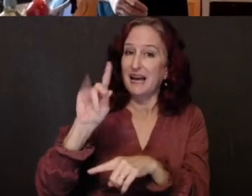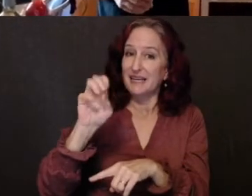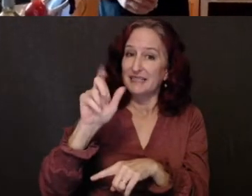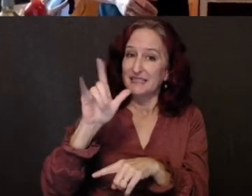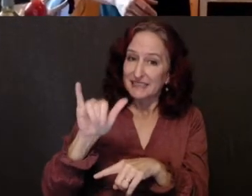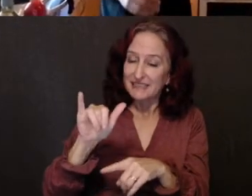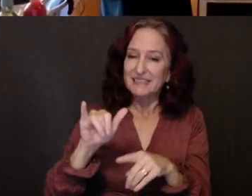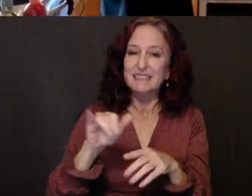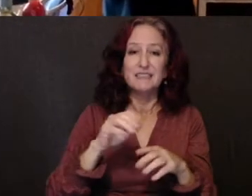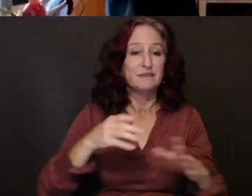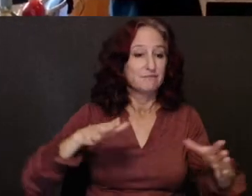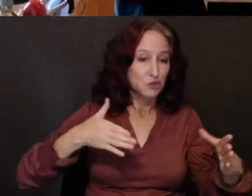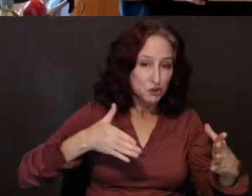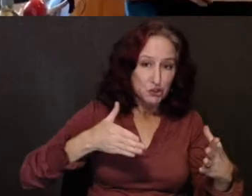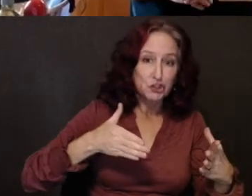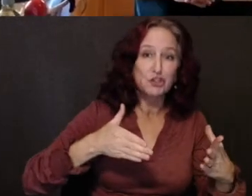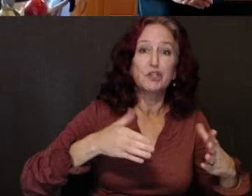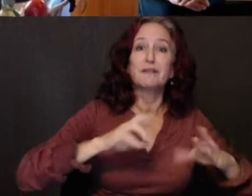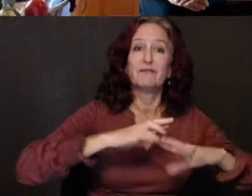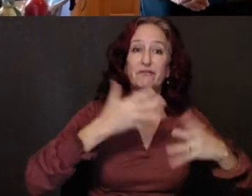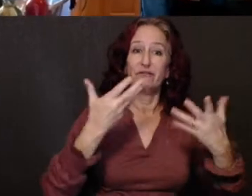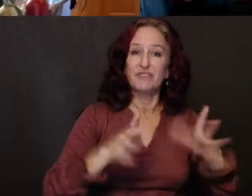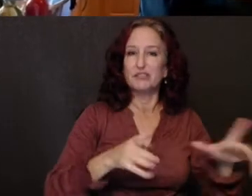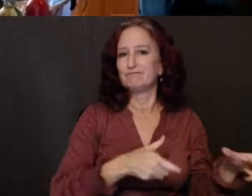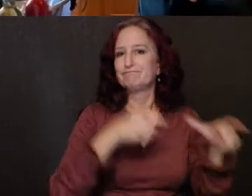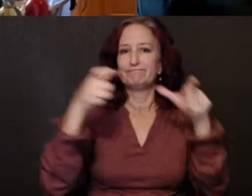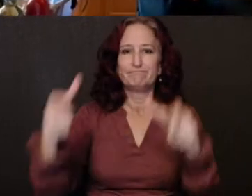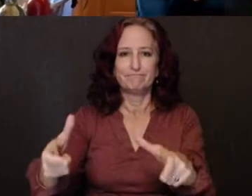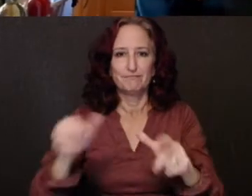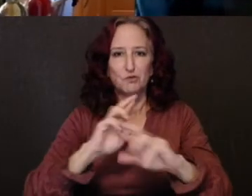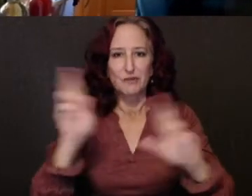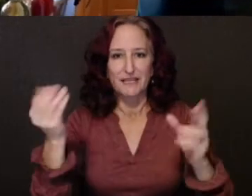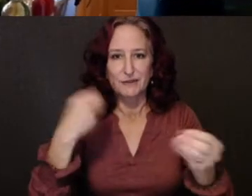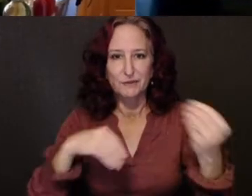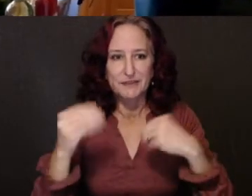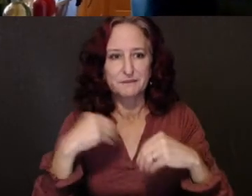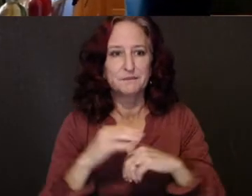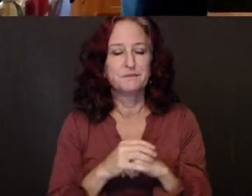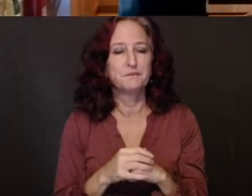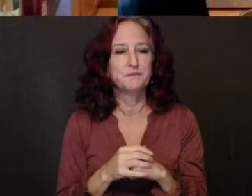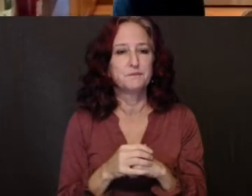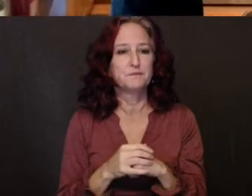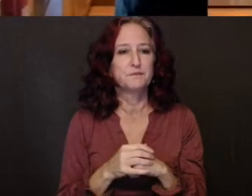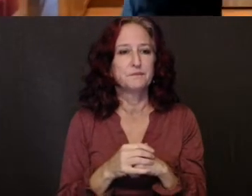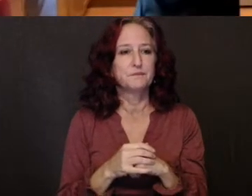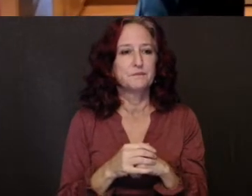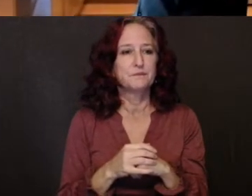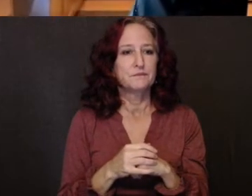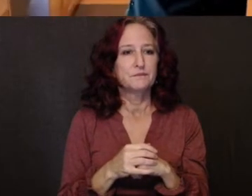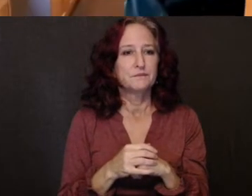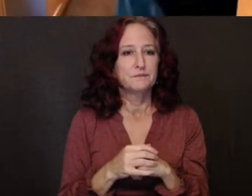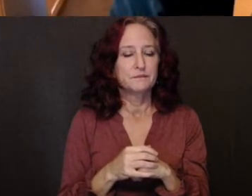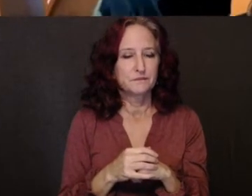But yeah, when you do it like, I would kind of sort of agree with that. It's